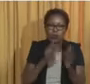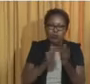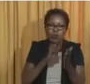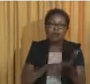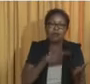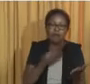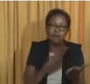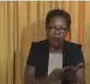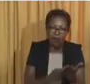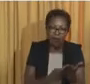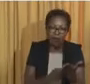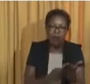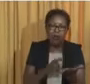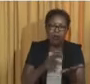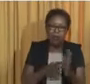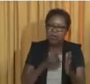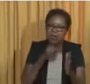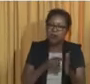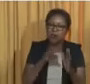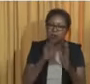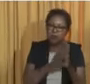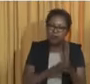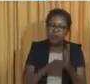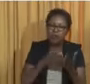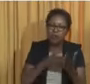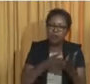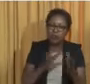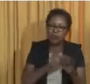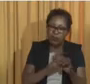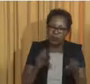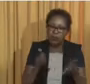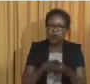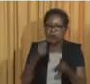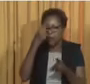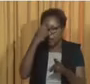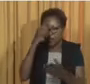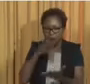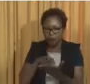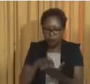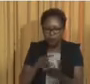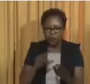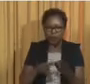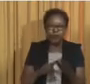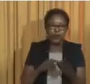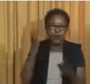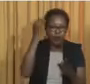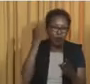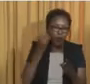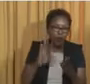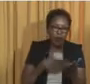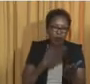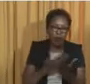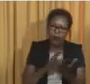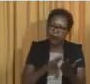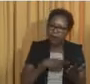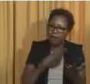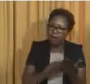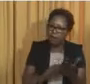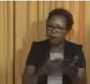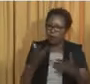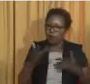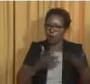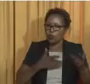process is not flexible, as in the Indian case. 3, the Court of Appeal failed to take into account the fact that Chapter